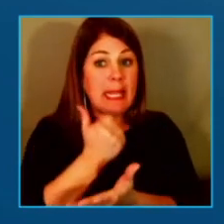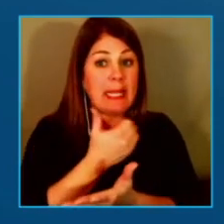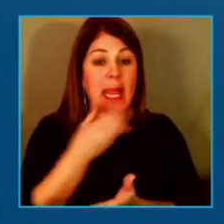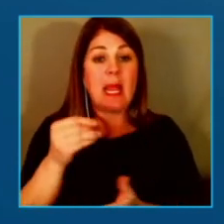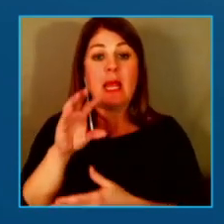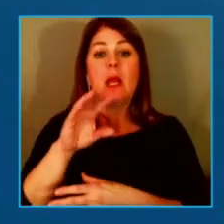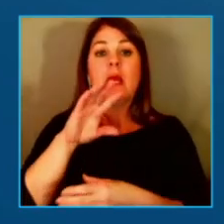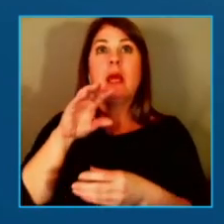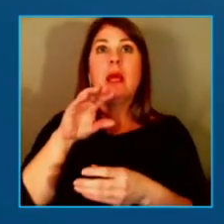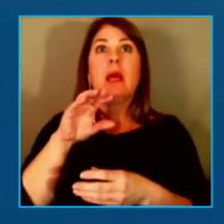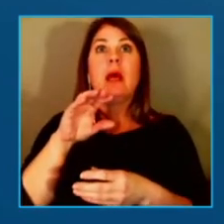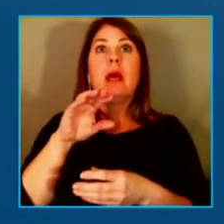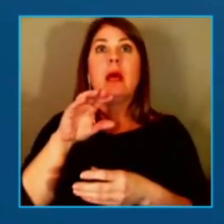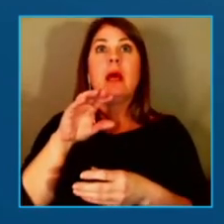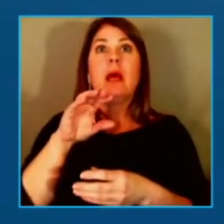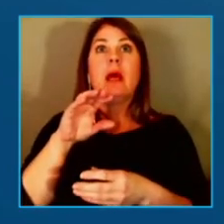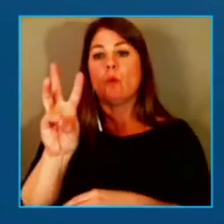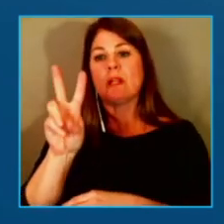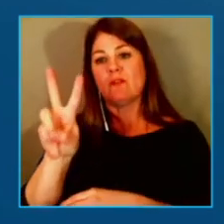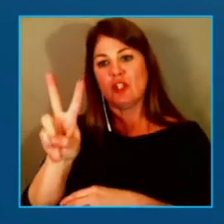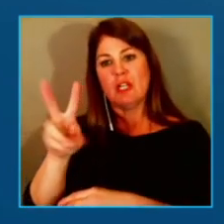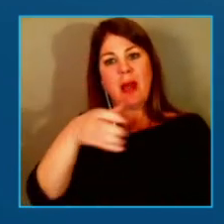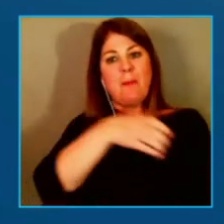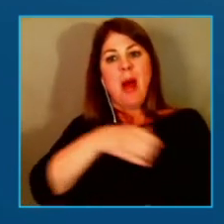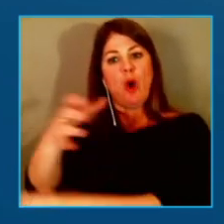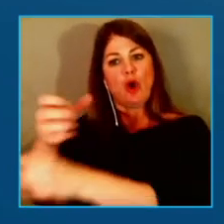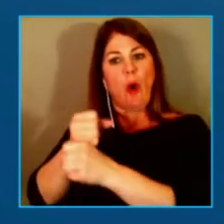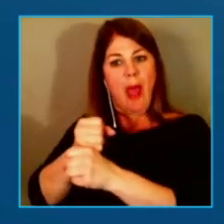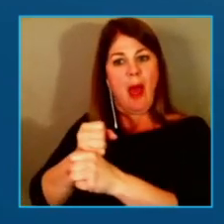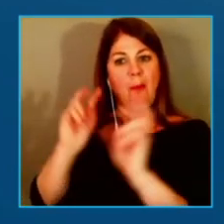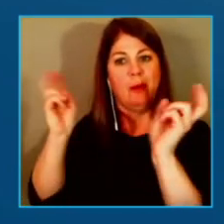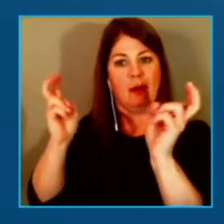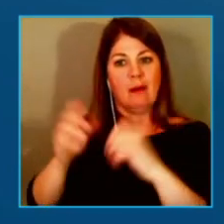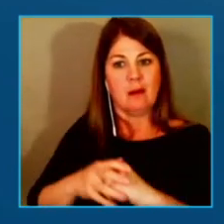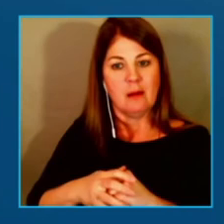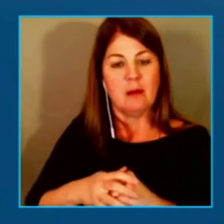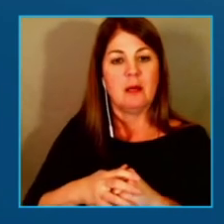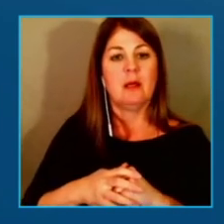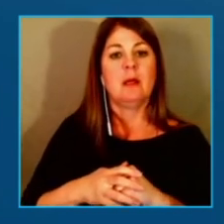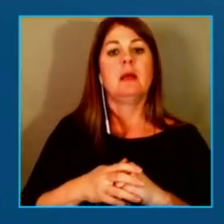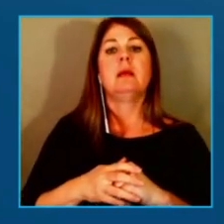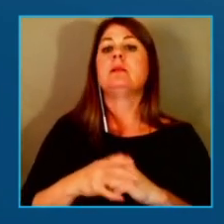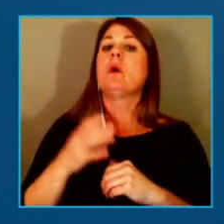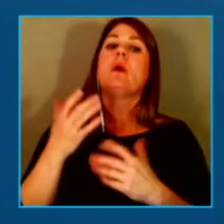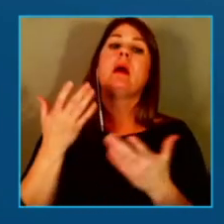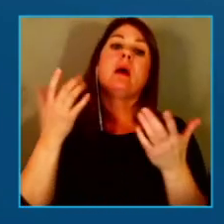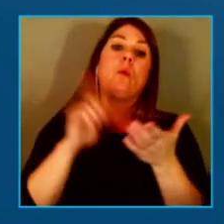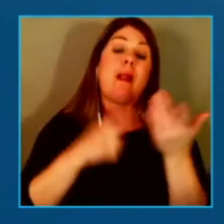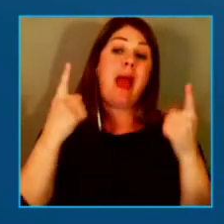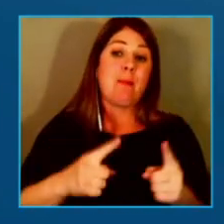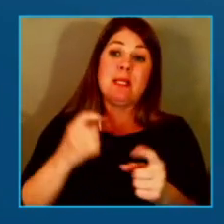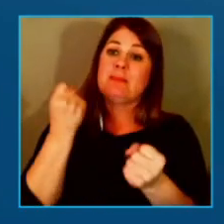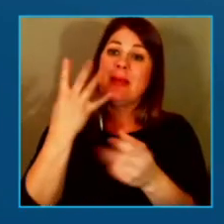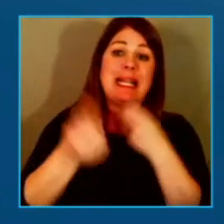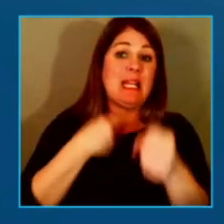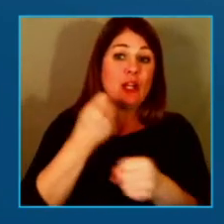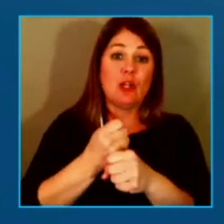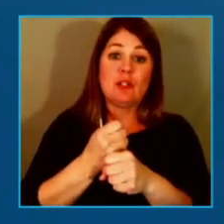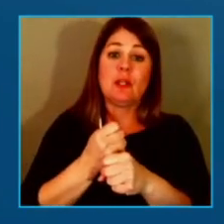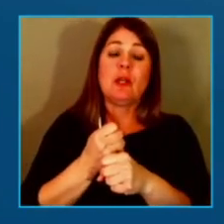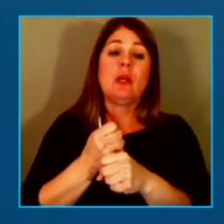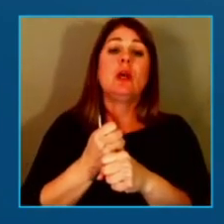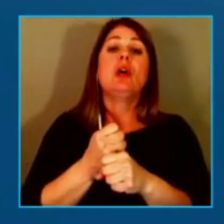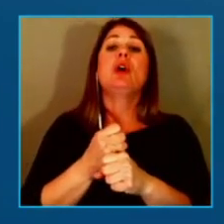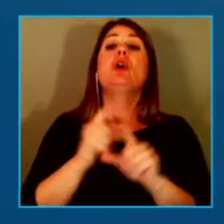a power grab. After ignoring diversity groups for decade after decade after decade, diversity groups will only have true representation